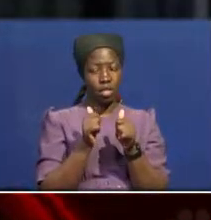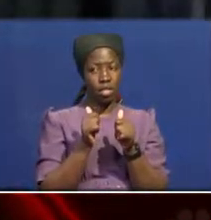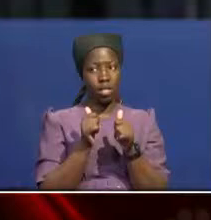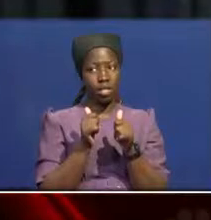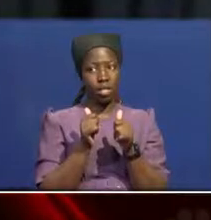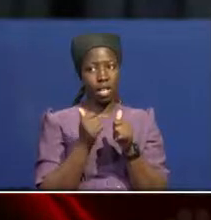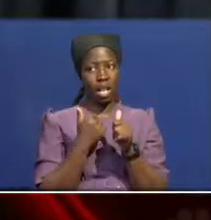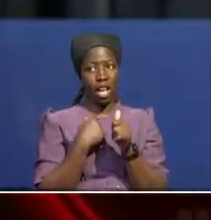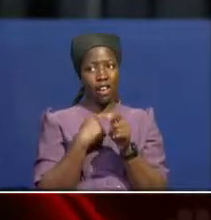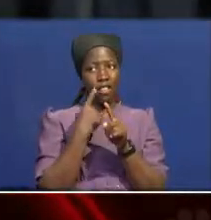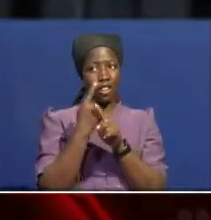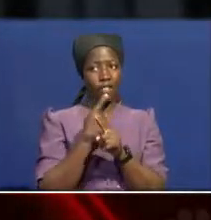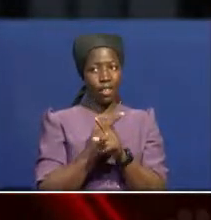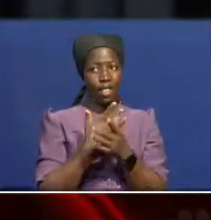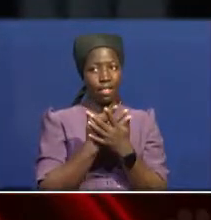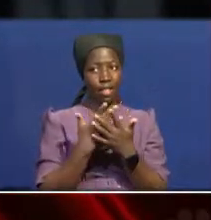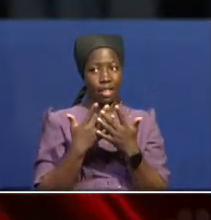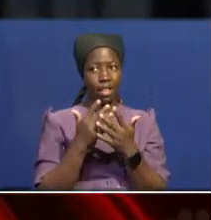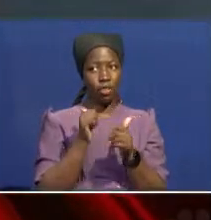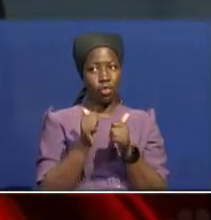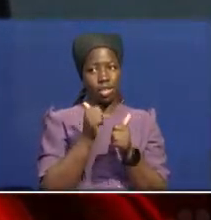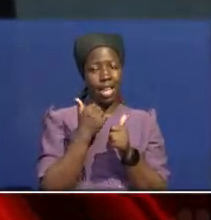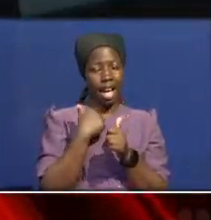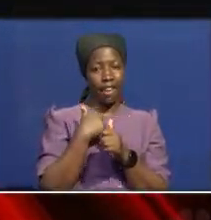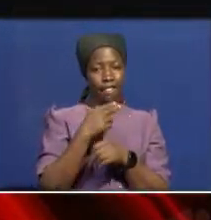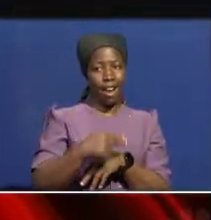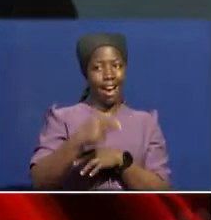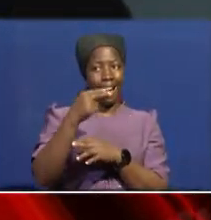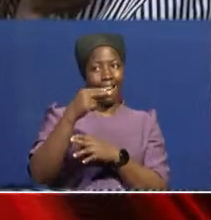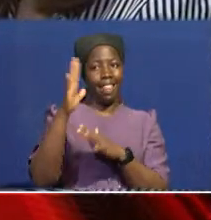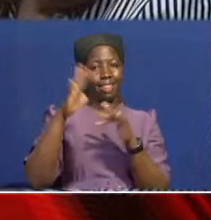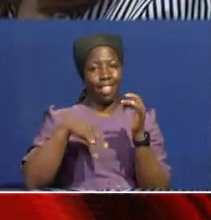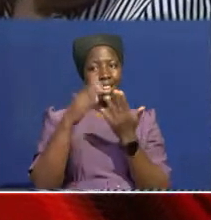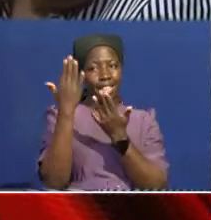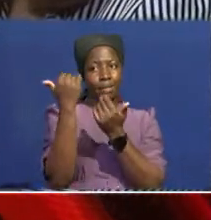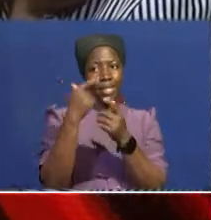and Hennessy, posted higher than expected sales for 2023.